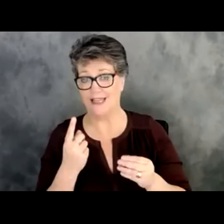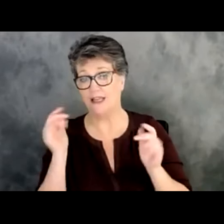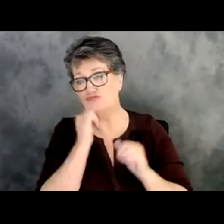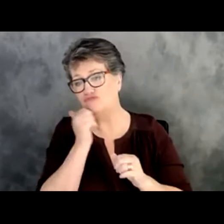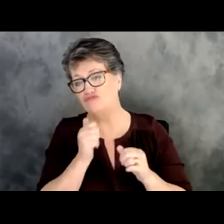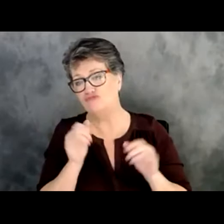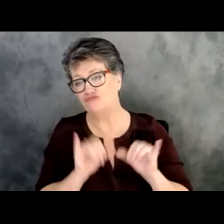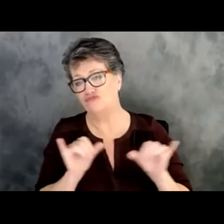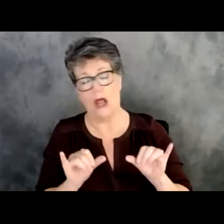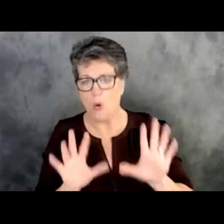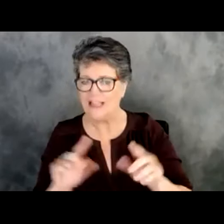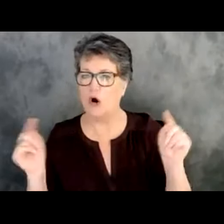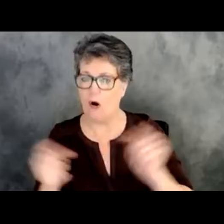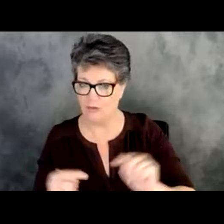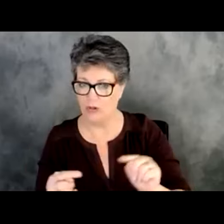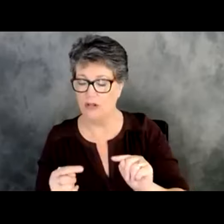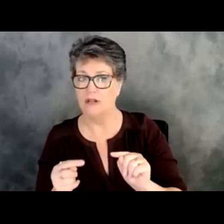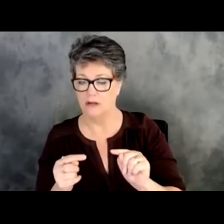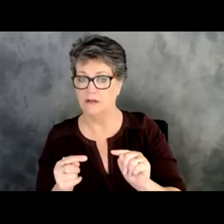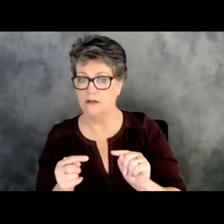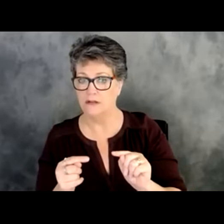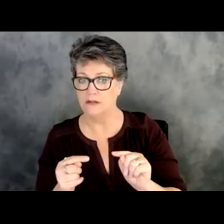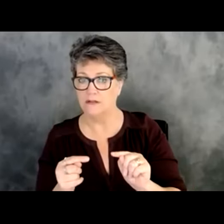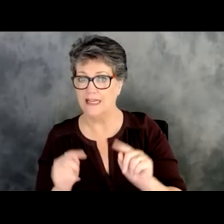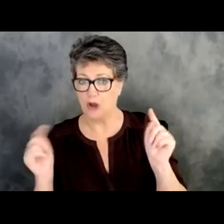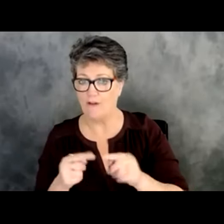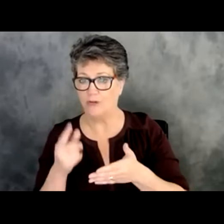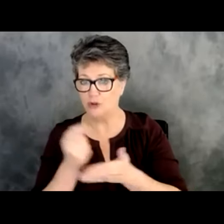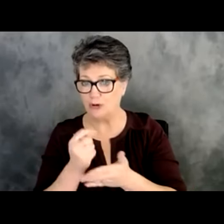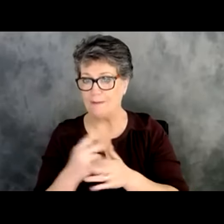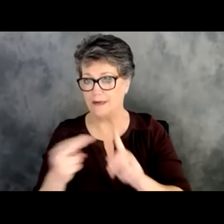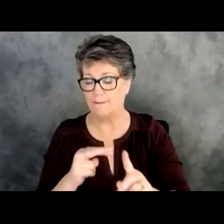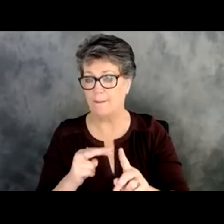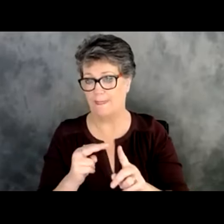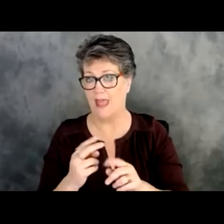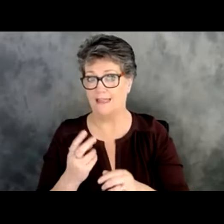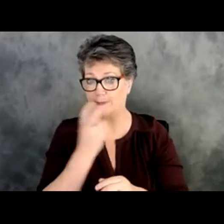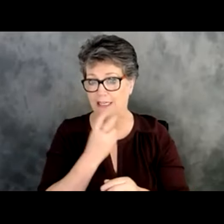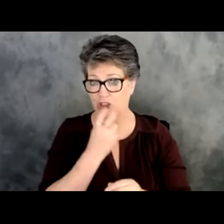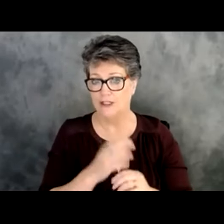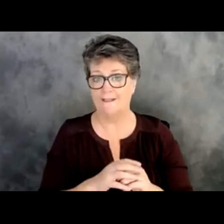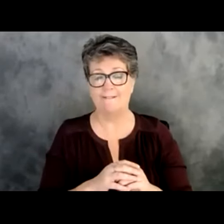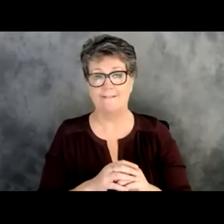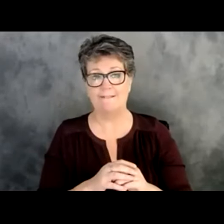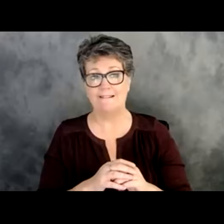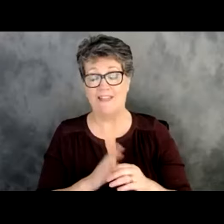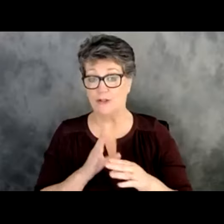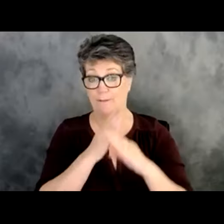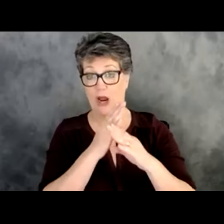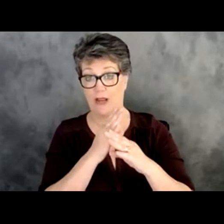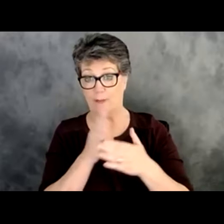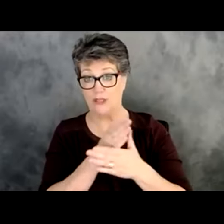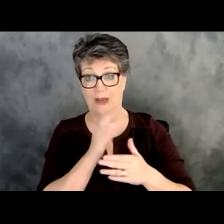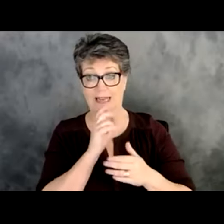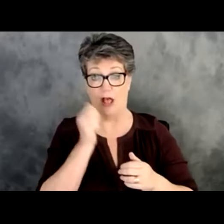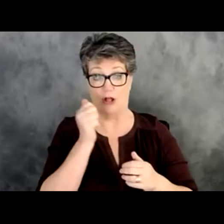actually harmful and it's hurtful speech that puts a barrier up between an elder California